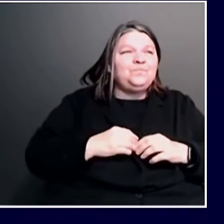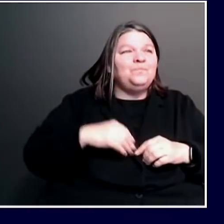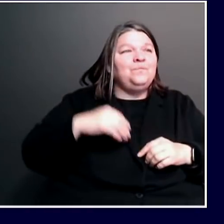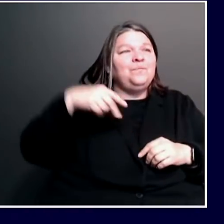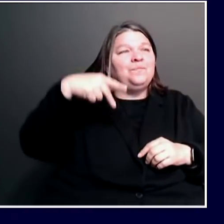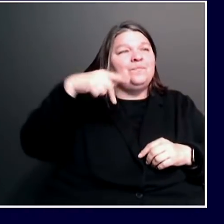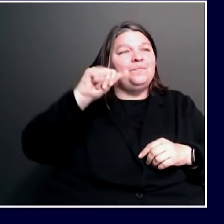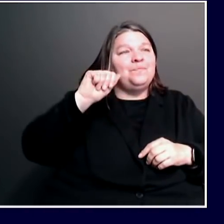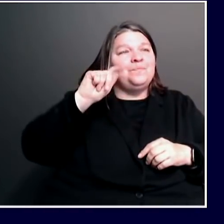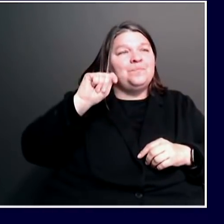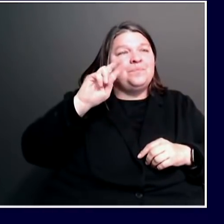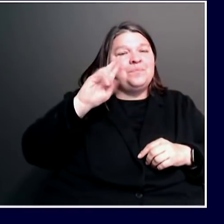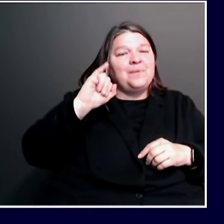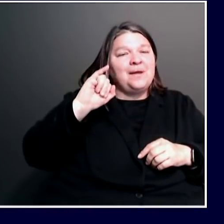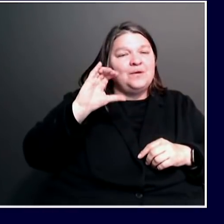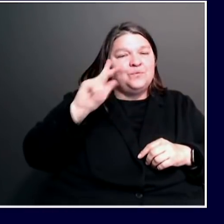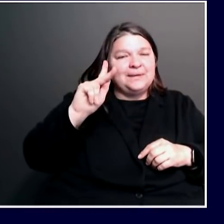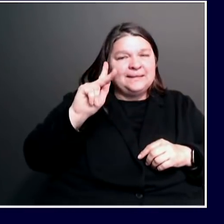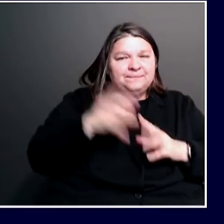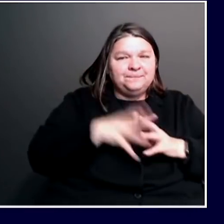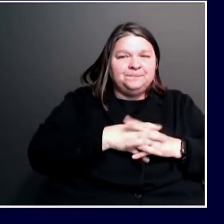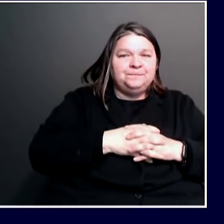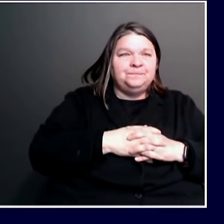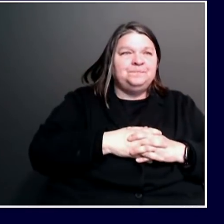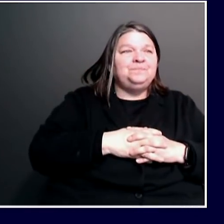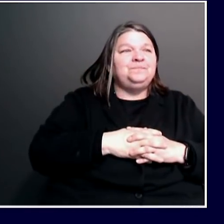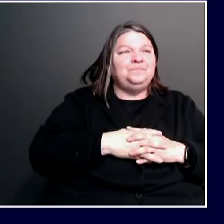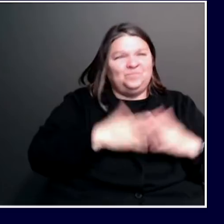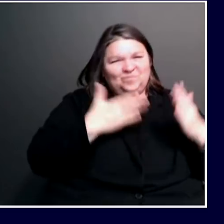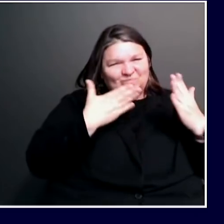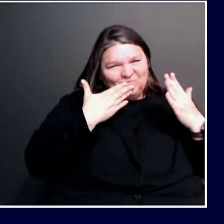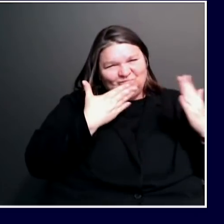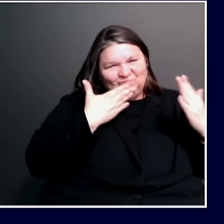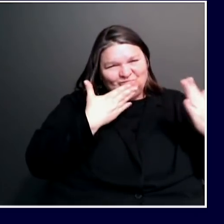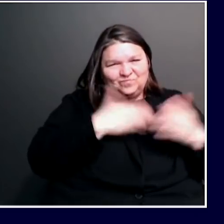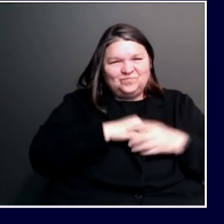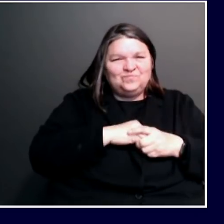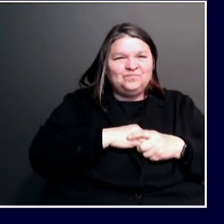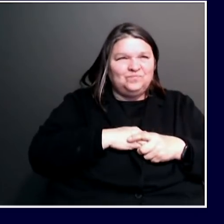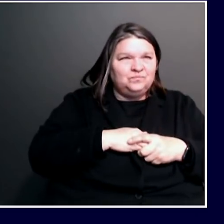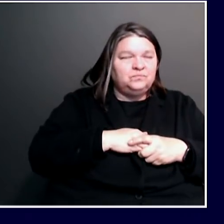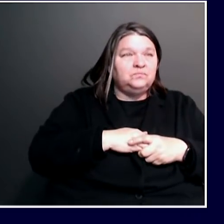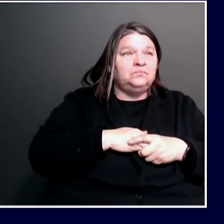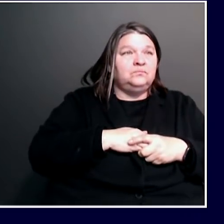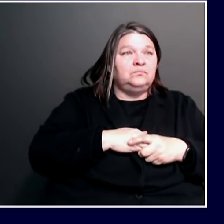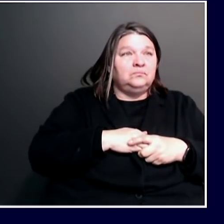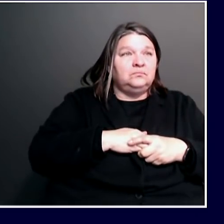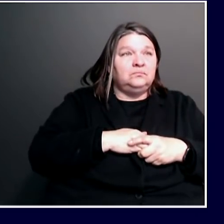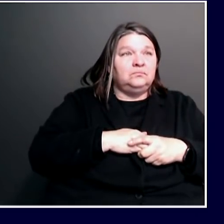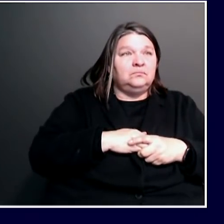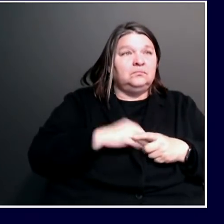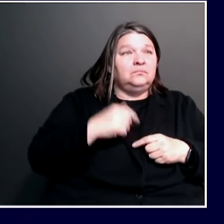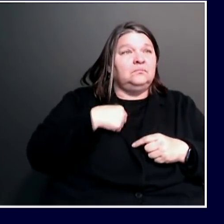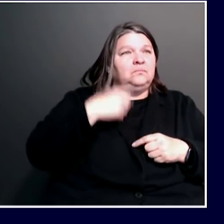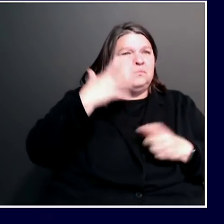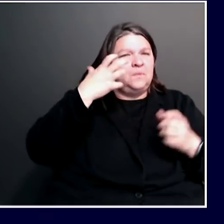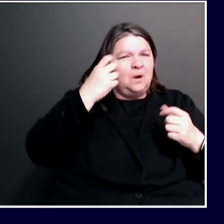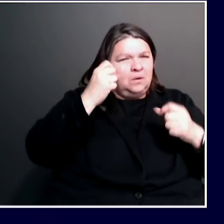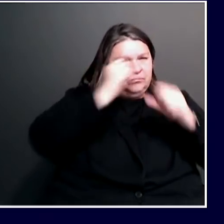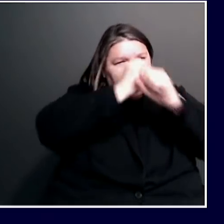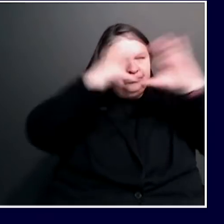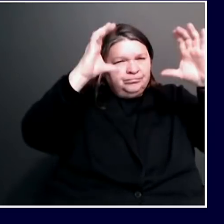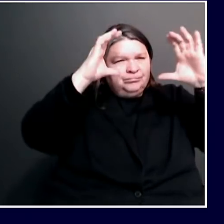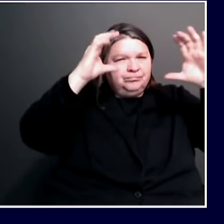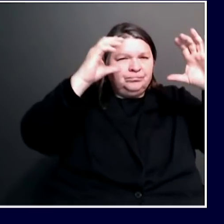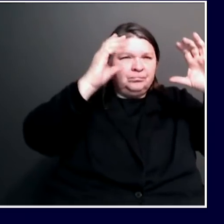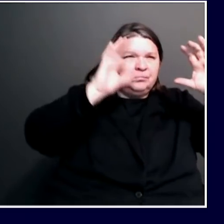Thank you very much. Just wanted to make sure I sort of understood some of the logistics of the end